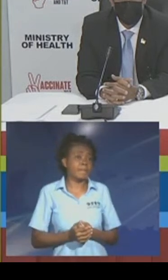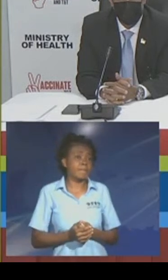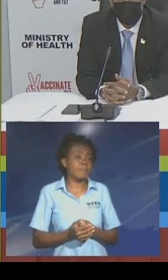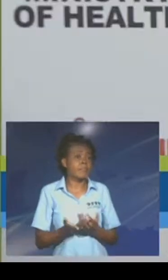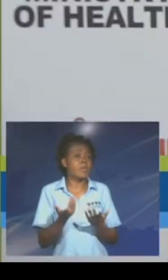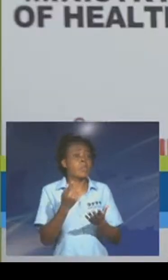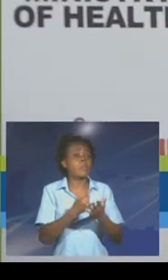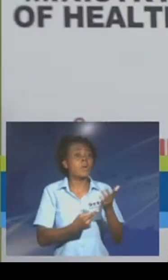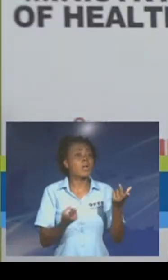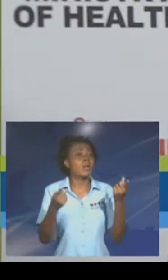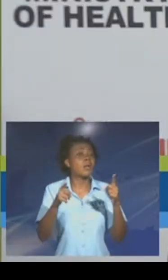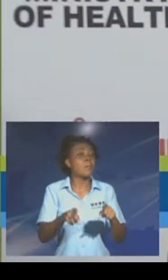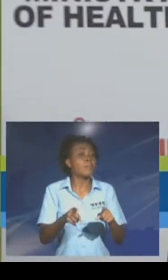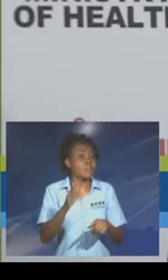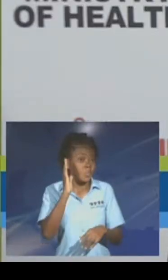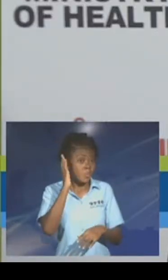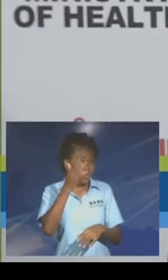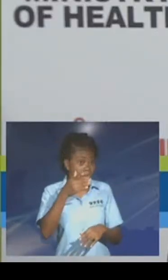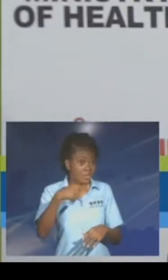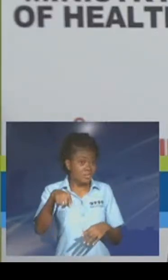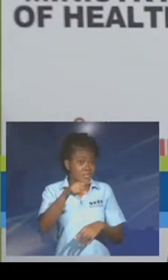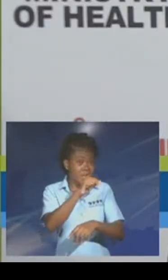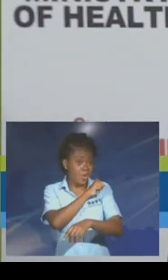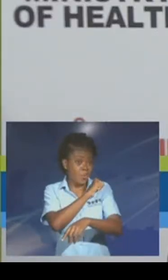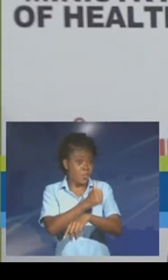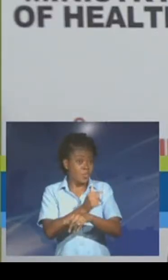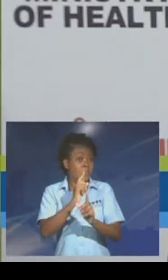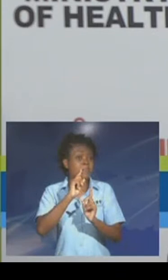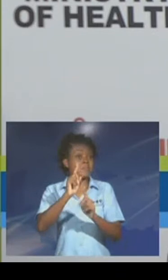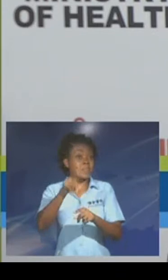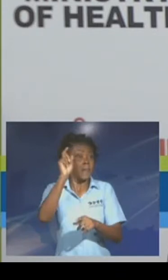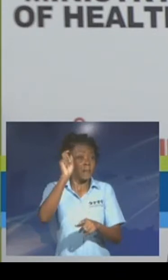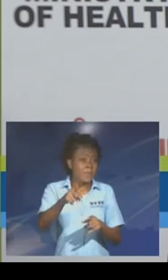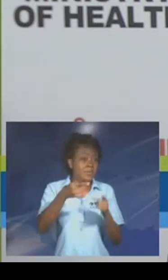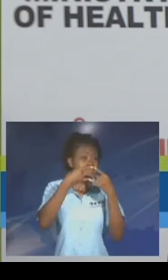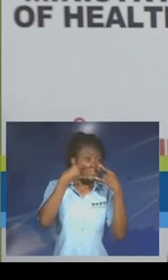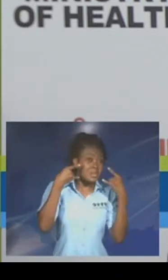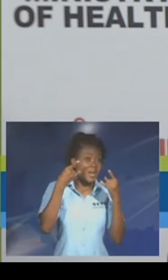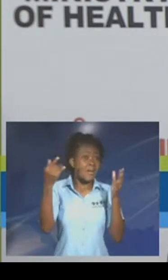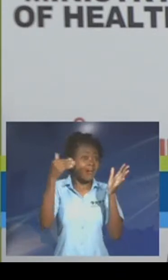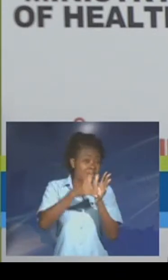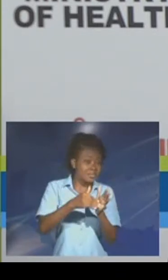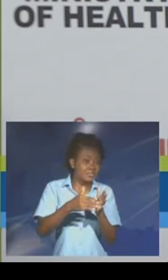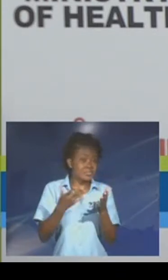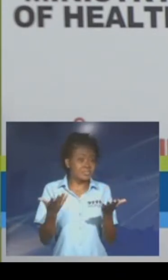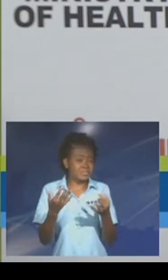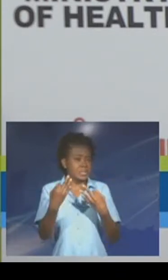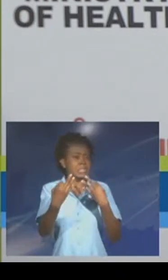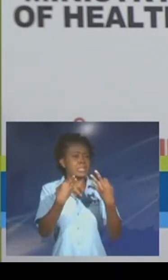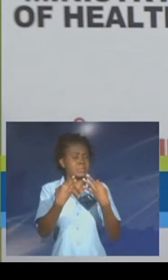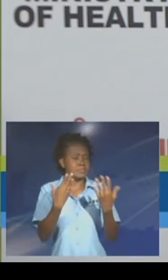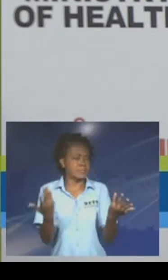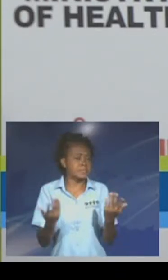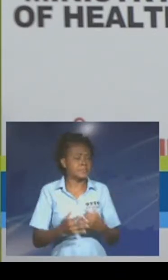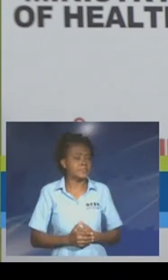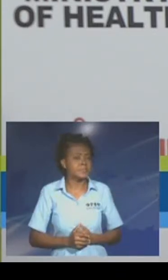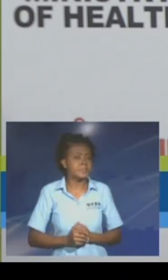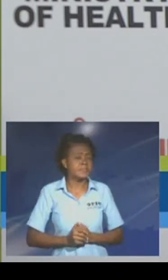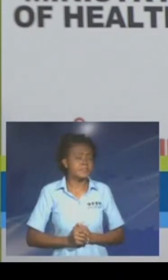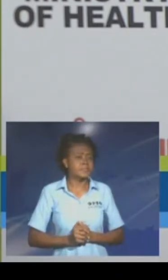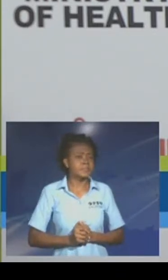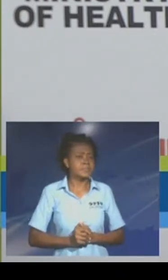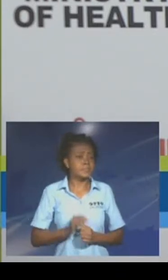be enforced, as I said, is if the entity decides that their conveyance, their retail shop is